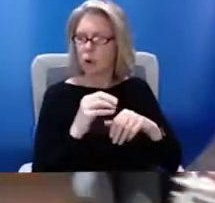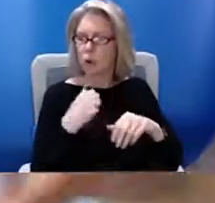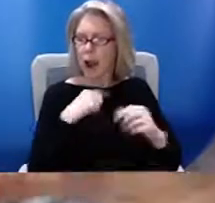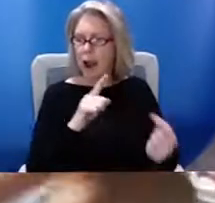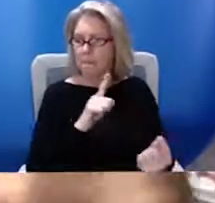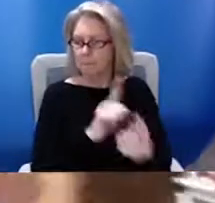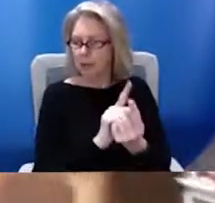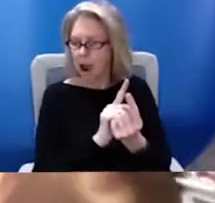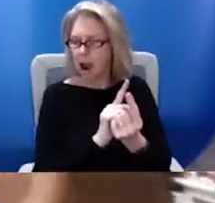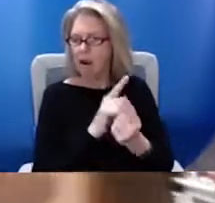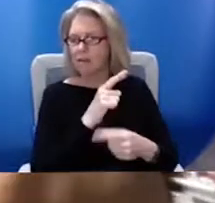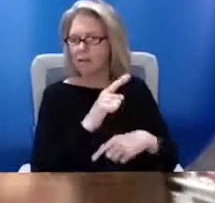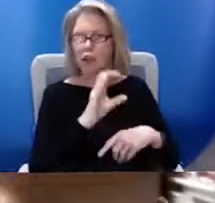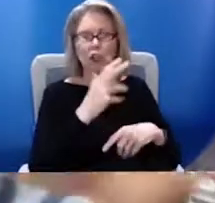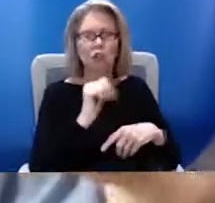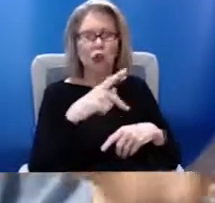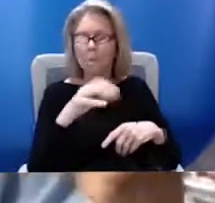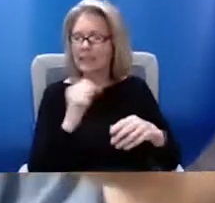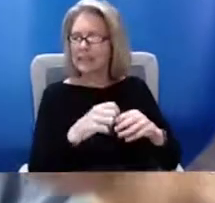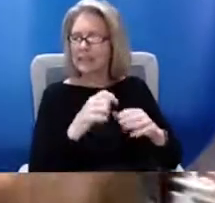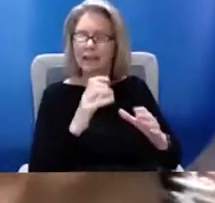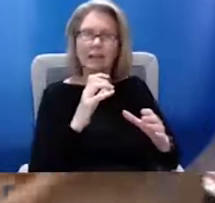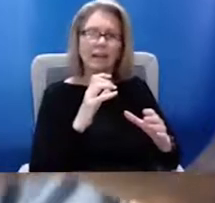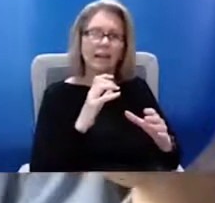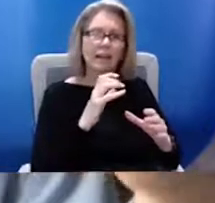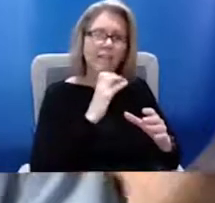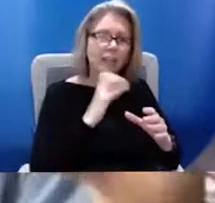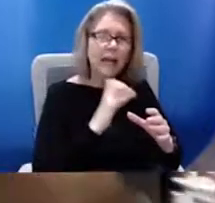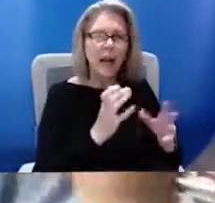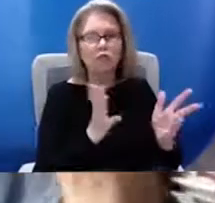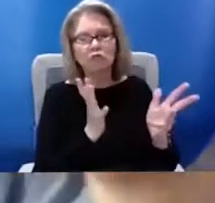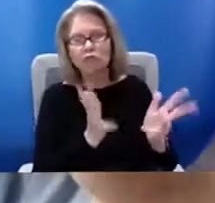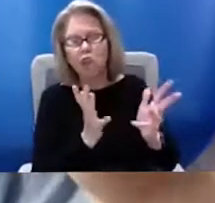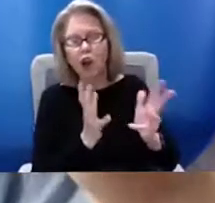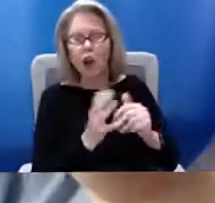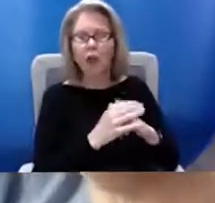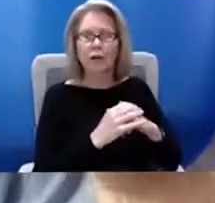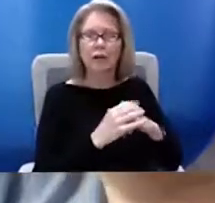It was in this ambience that I met Walter in a cafe in Chiapas, and I told him,